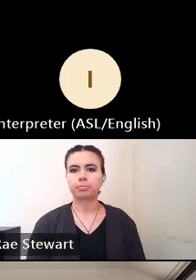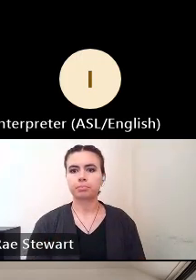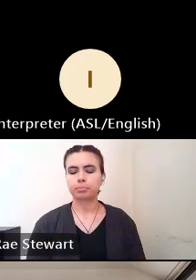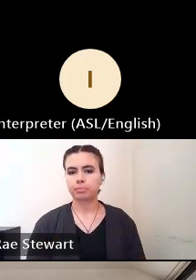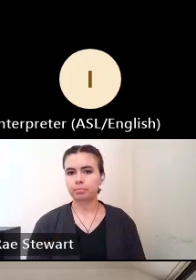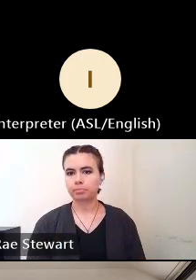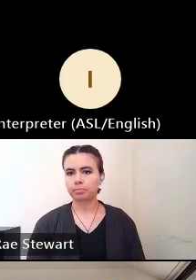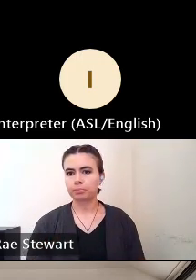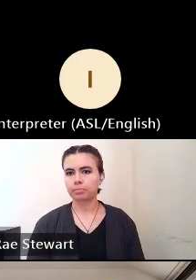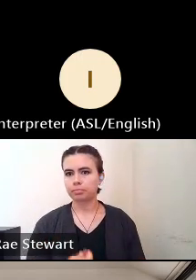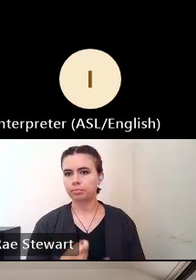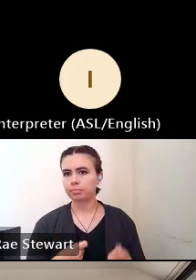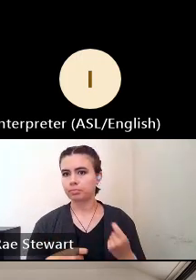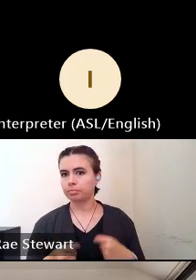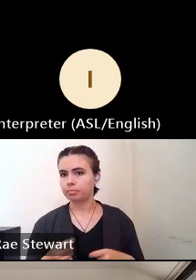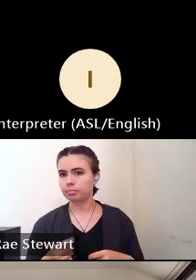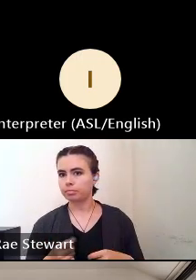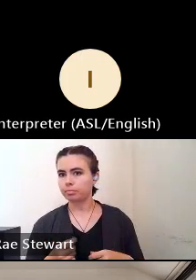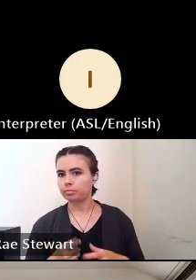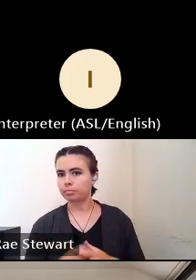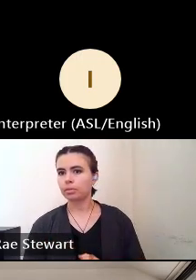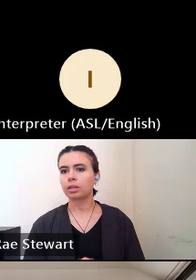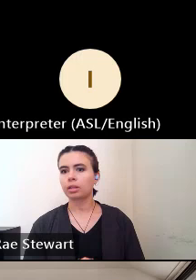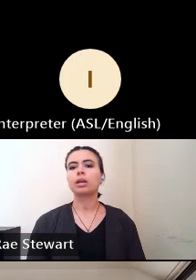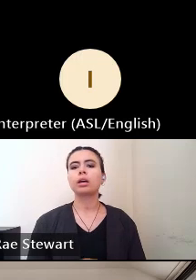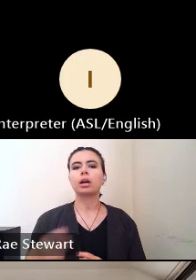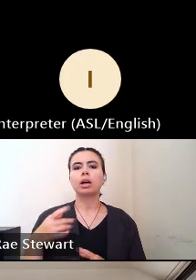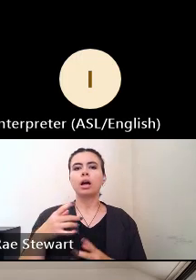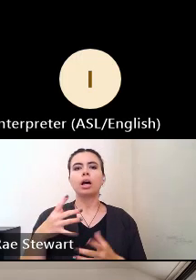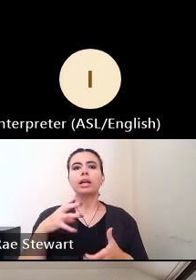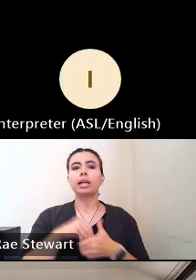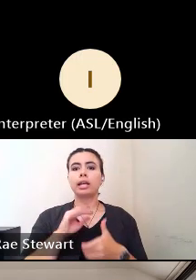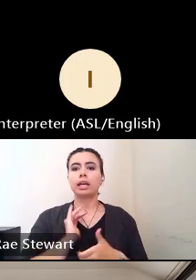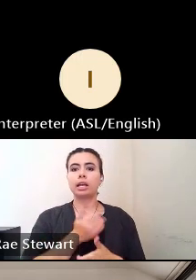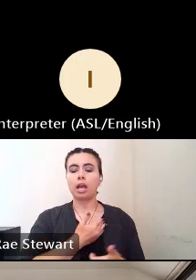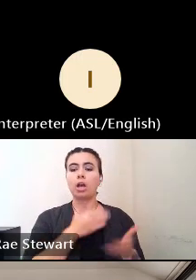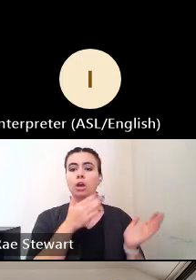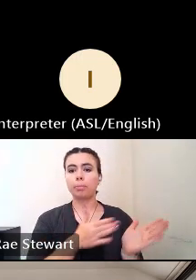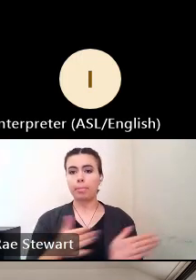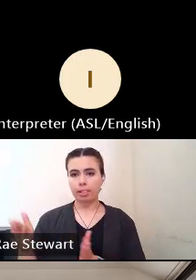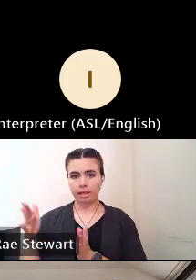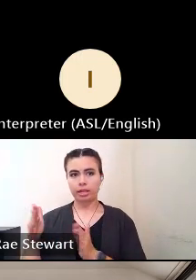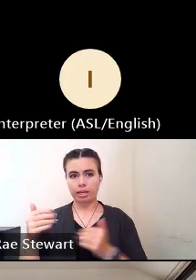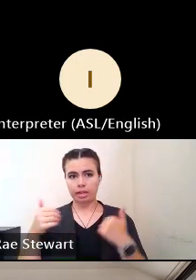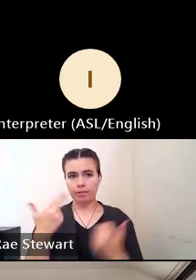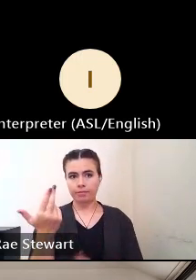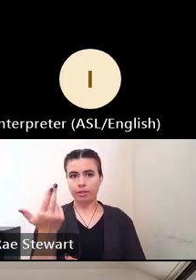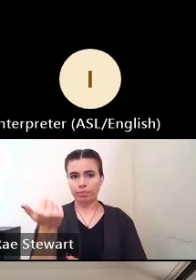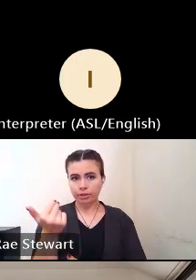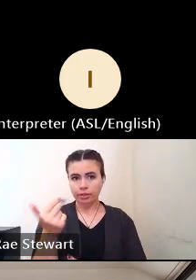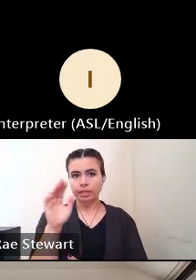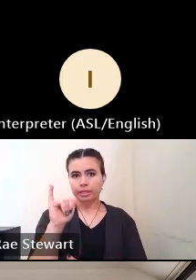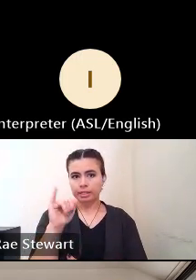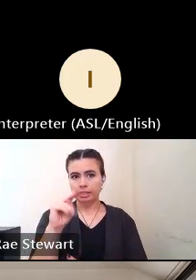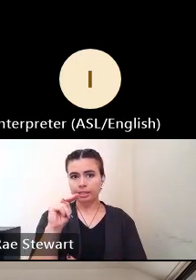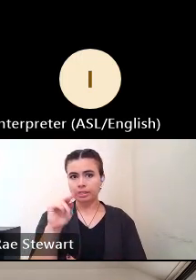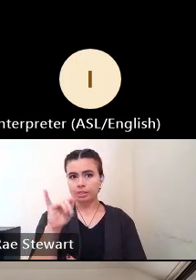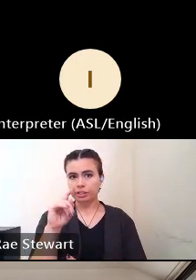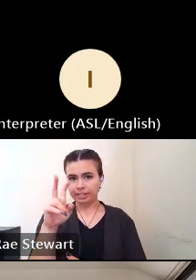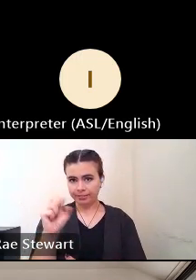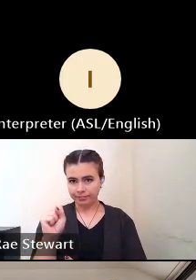So in Rhode Island's Rural Health Transformation Plan, there are 13 initiatives that are the operational backbone for